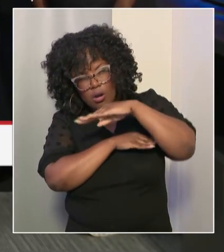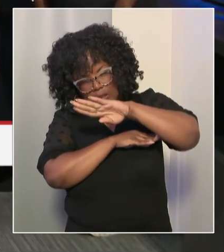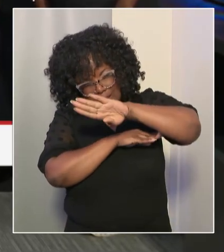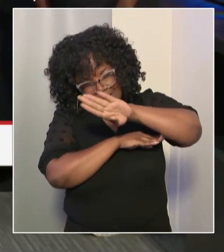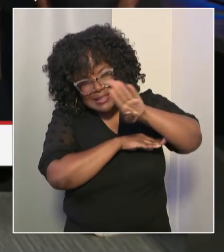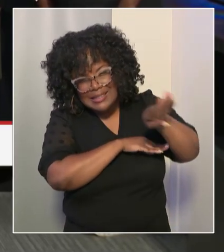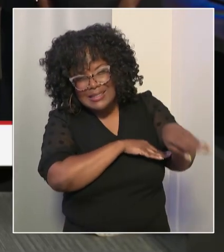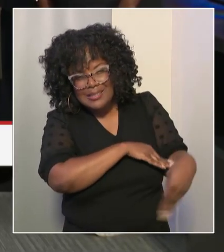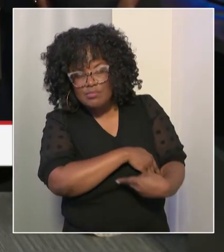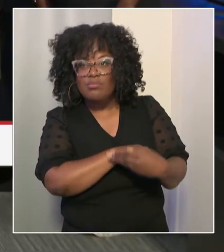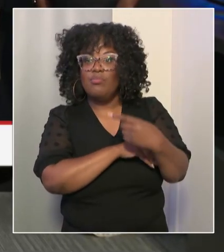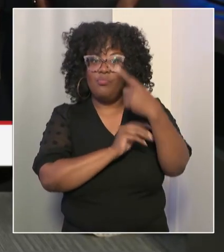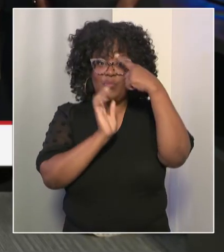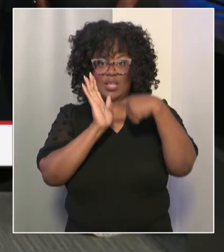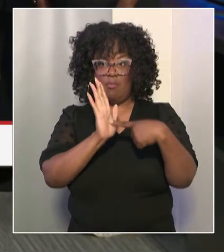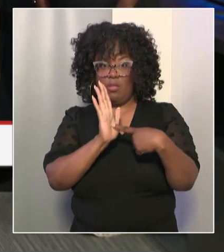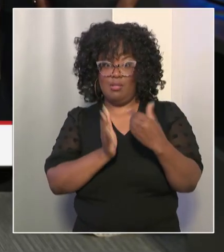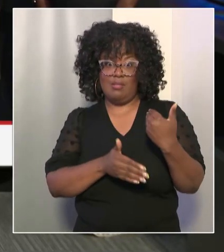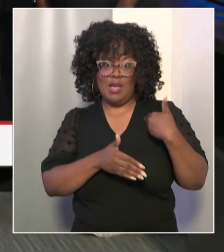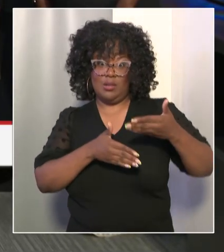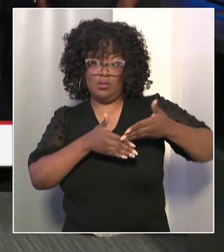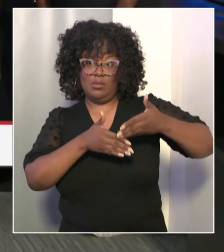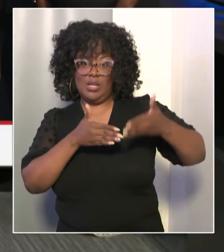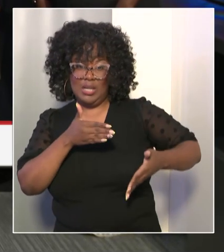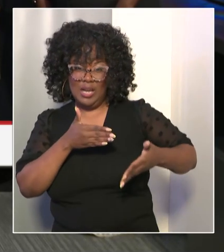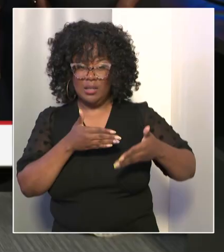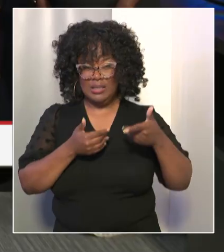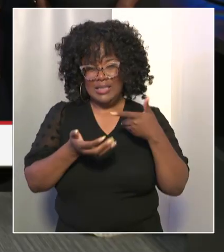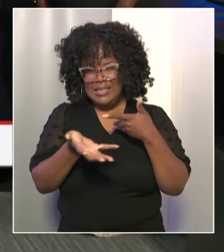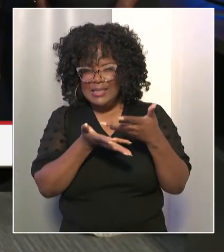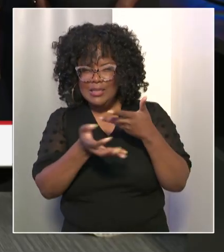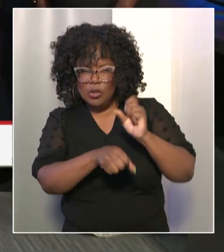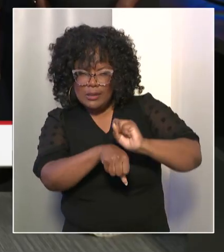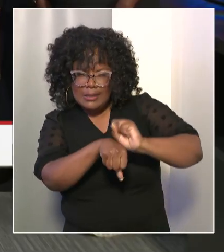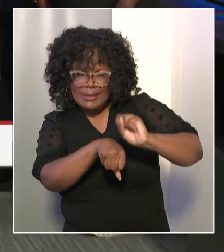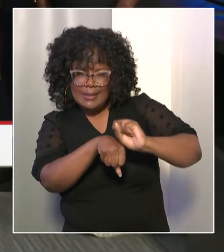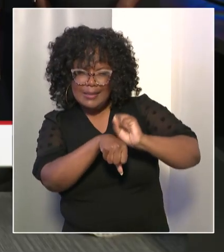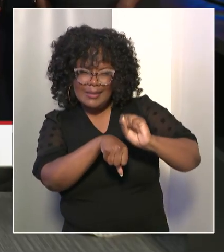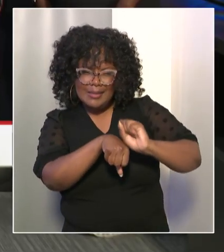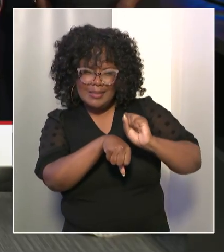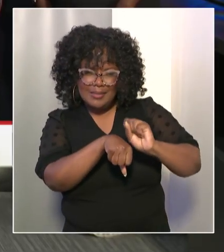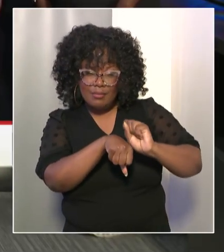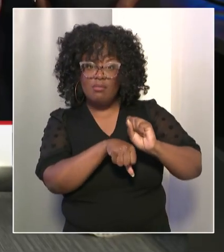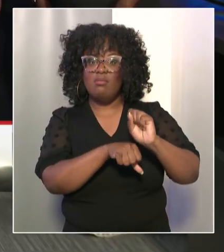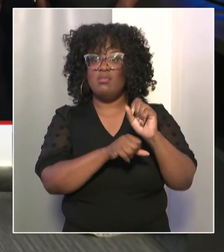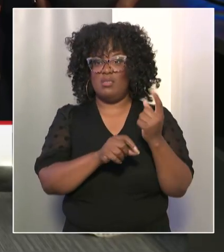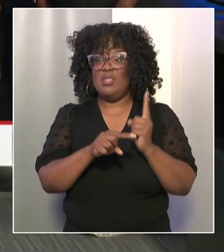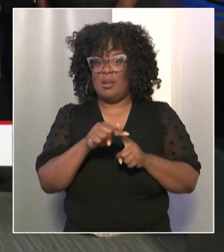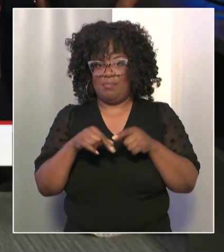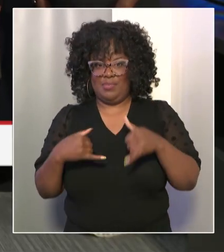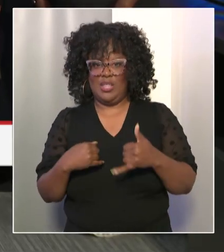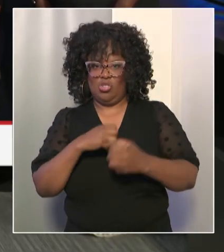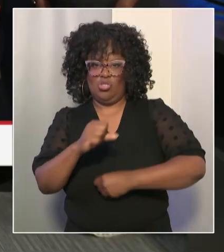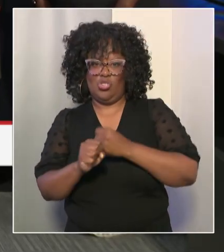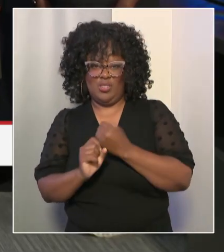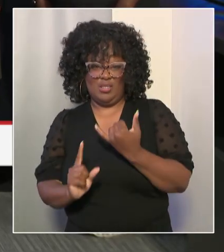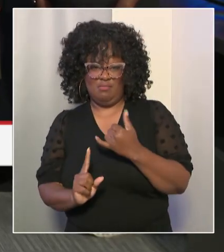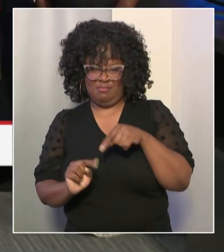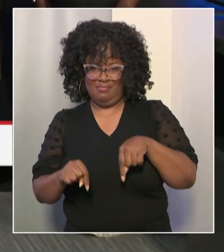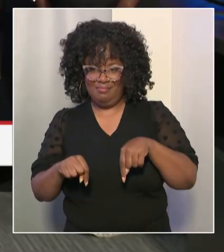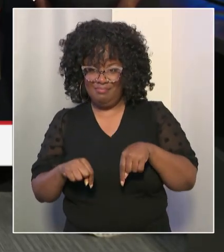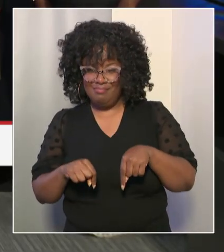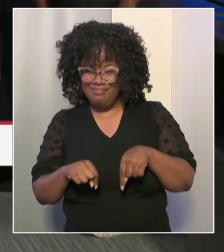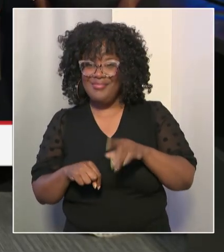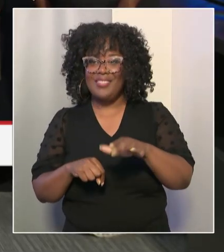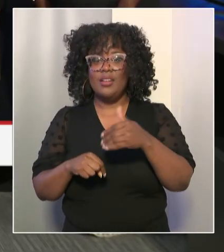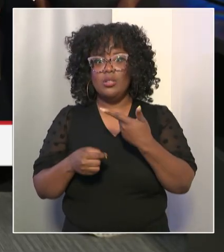have in the weeks ahead this summer. They walk callers through very stressful moments,